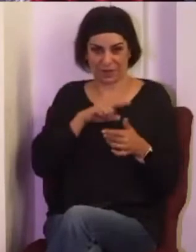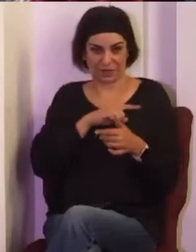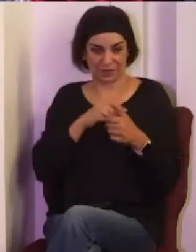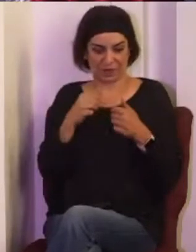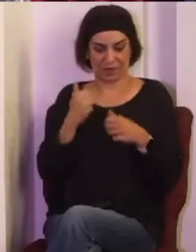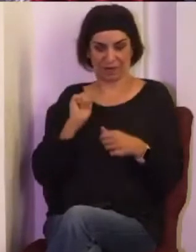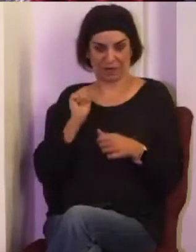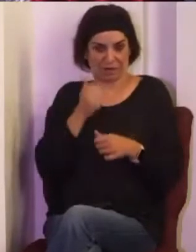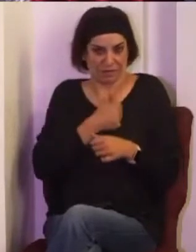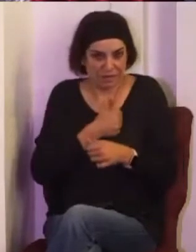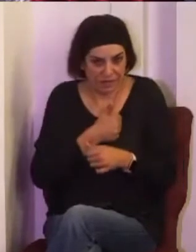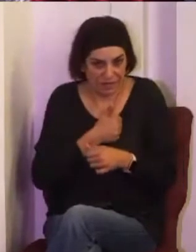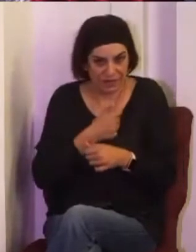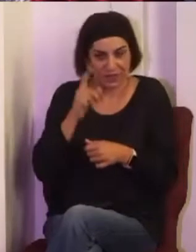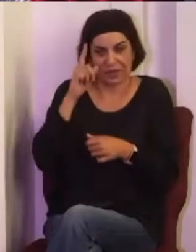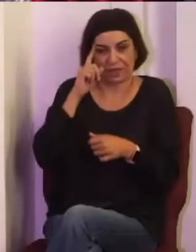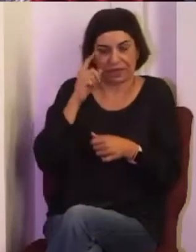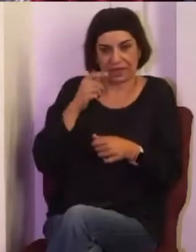sensing ourselves,